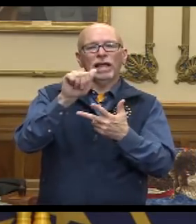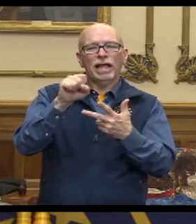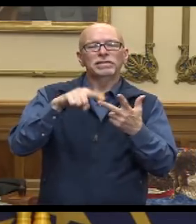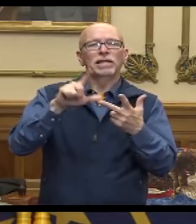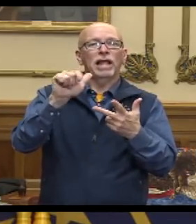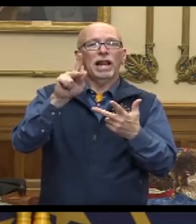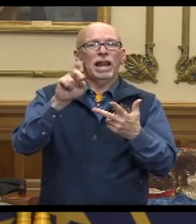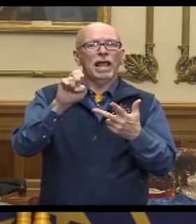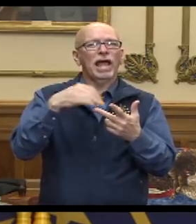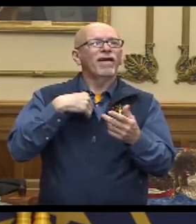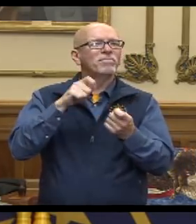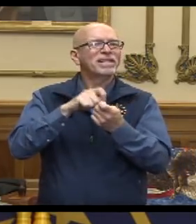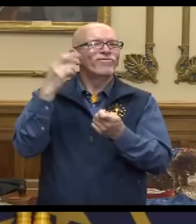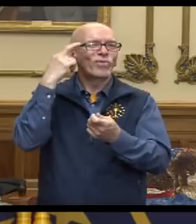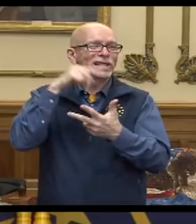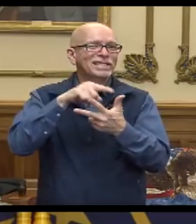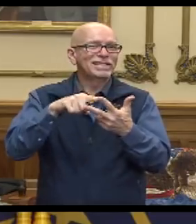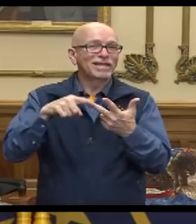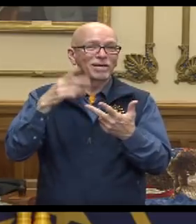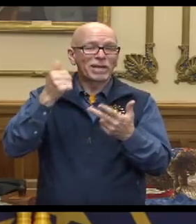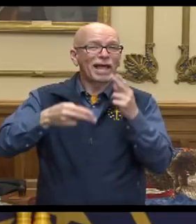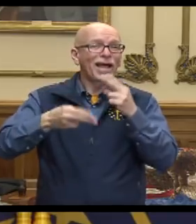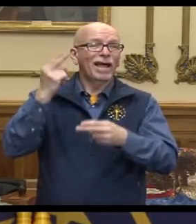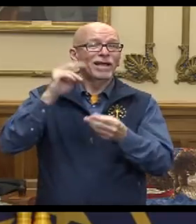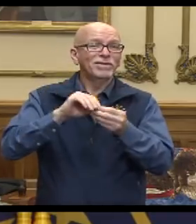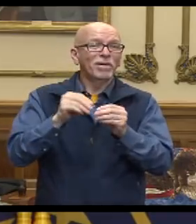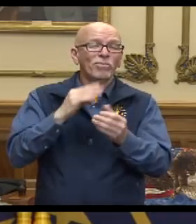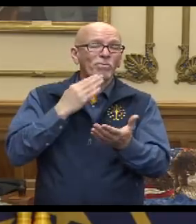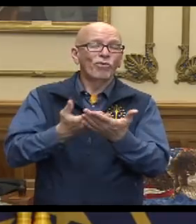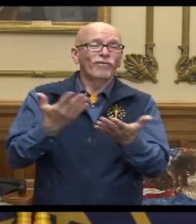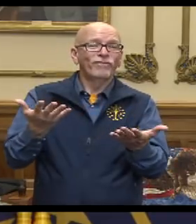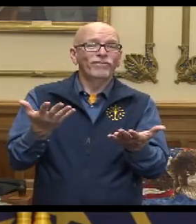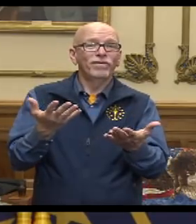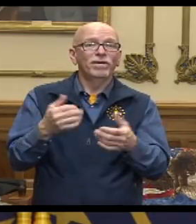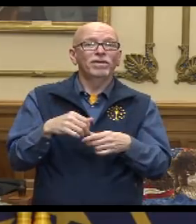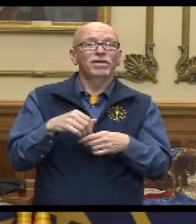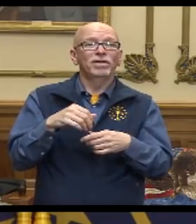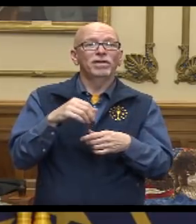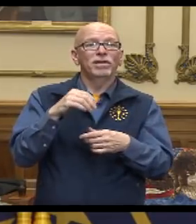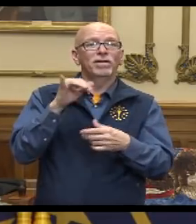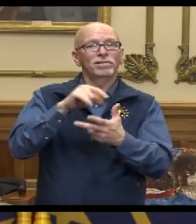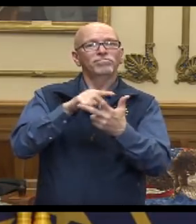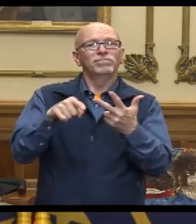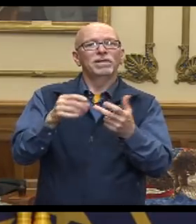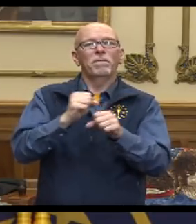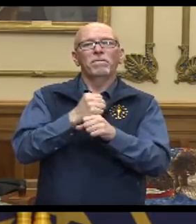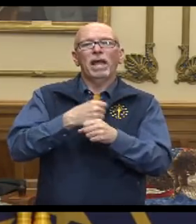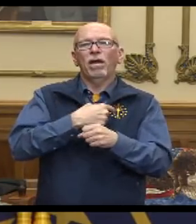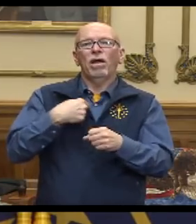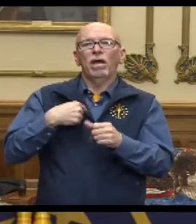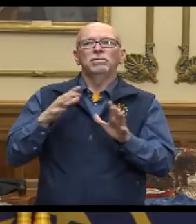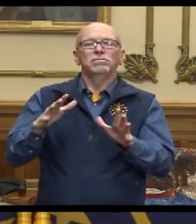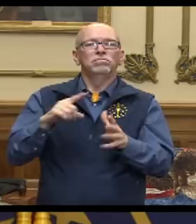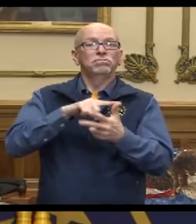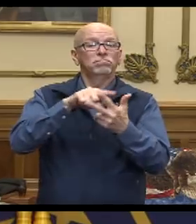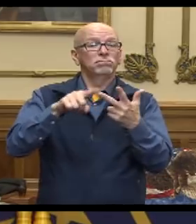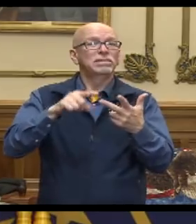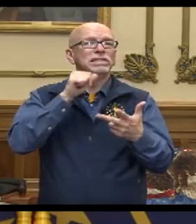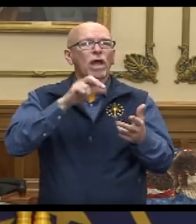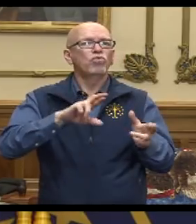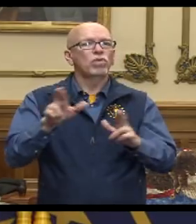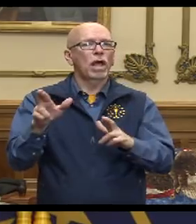very specific reasons that the data proves out, gave us pause. And so we'd rather get